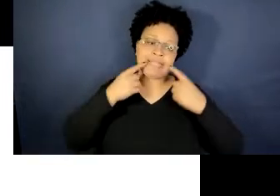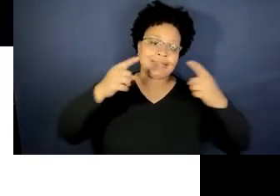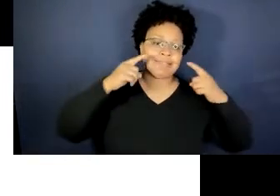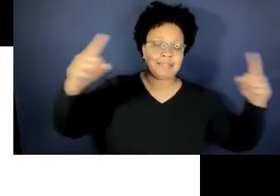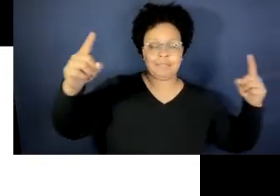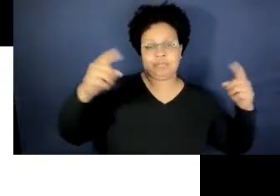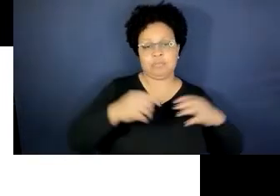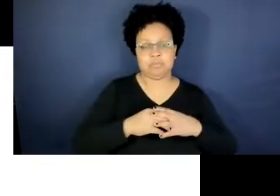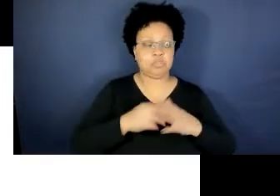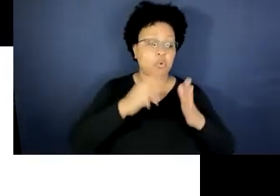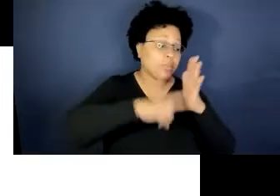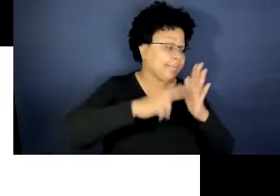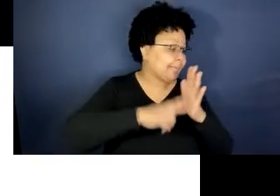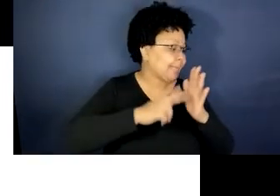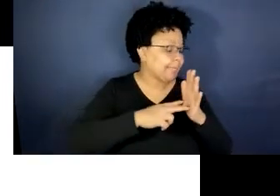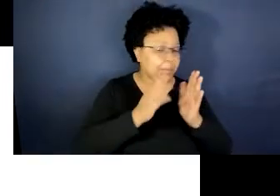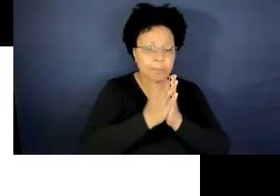reading books like The